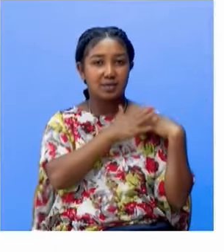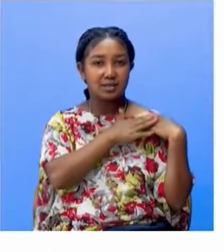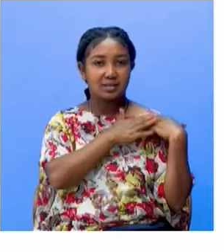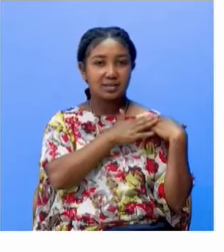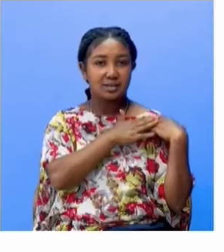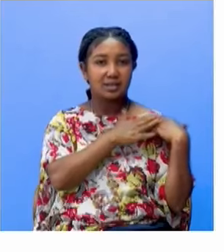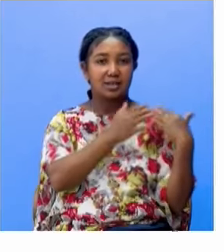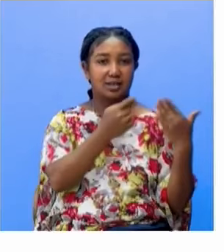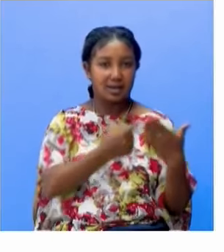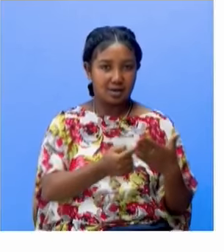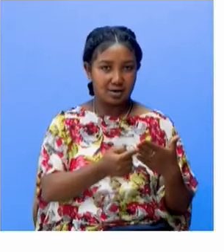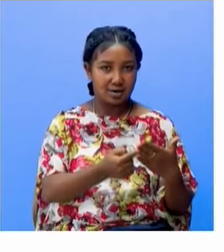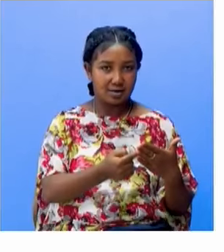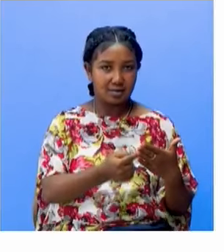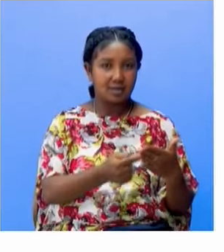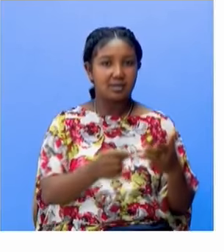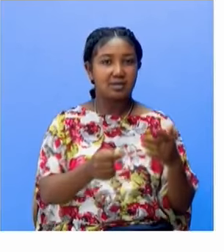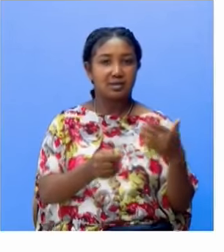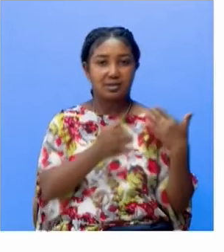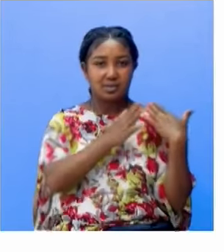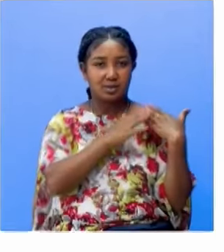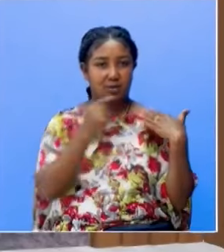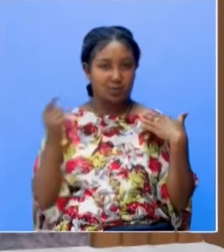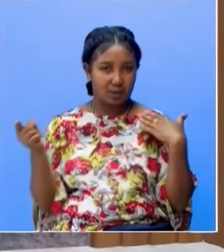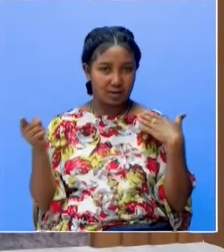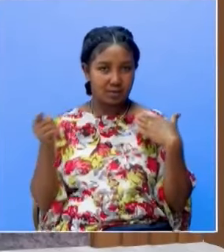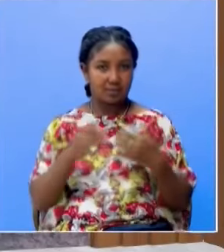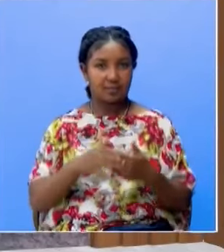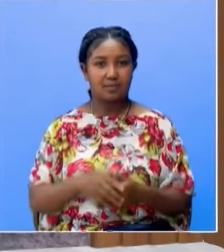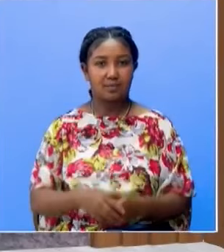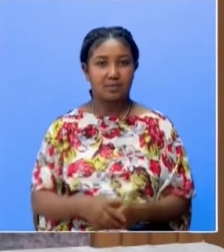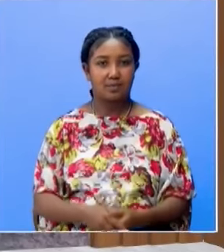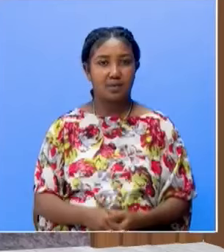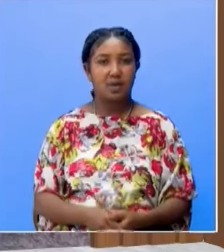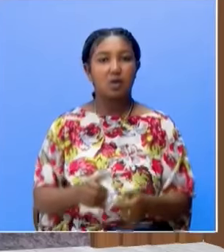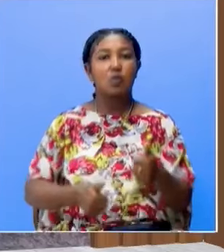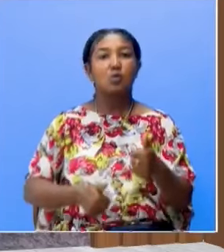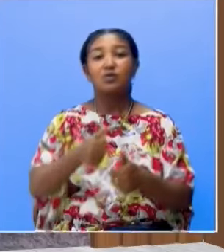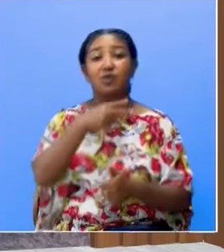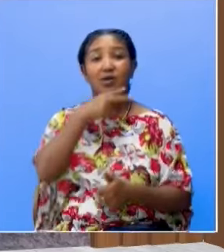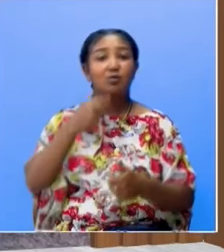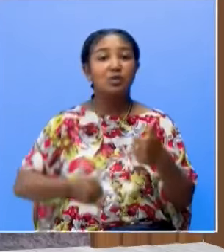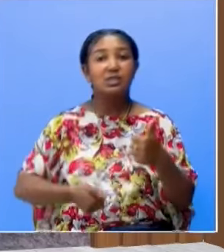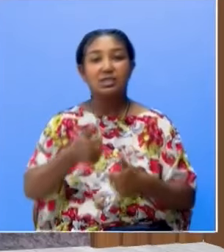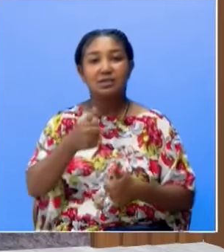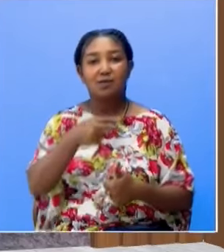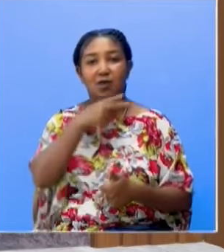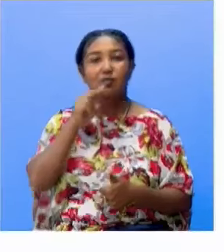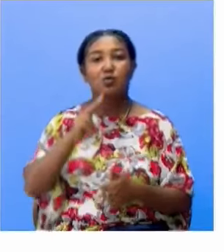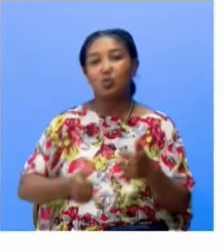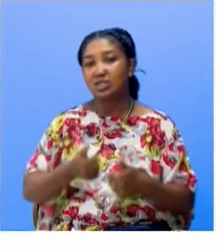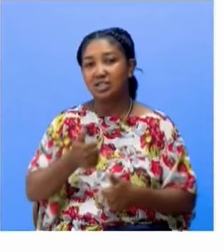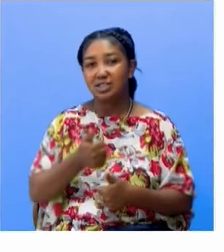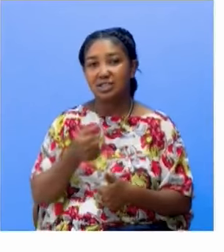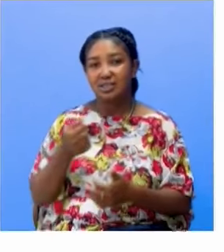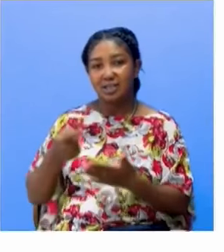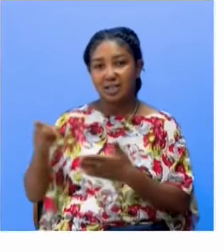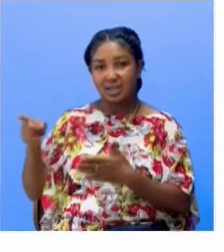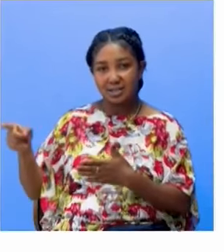subject is here. This one the subject. Which one the verb? Verb 2. Here